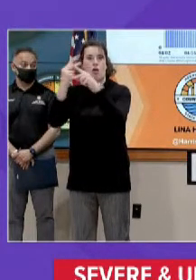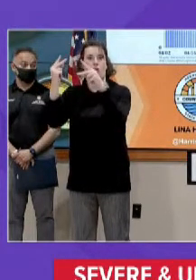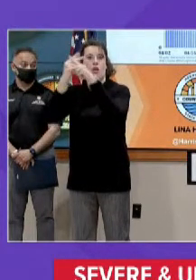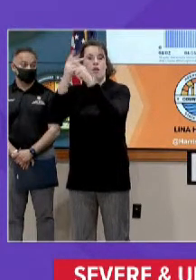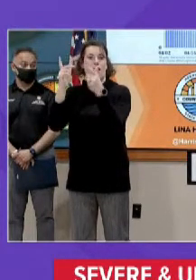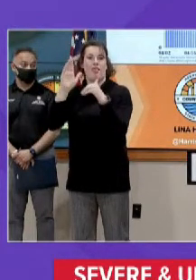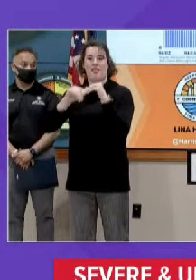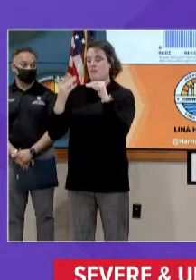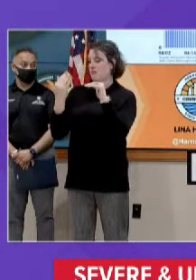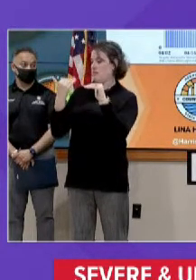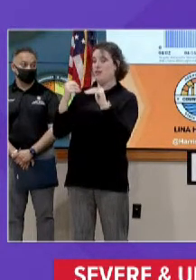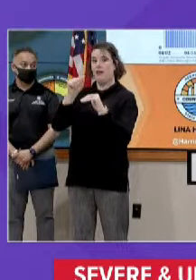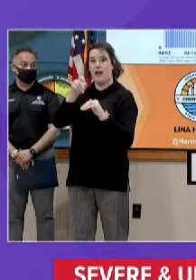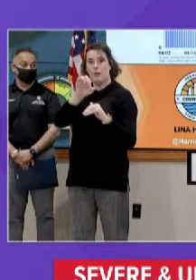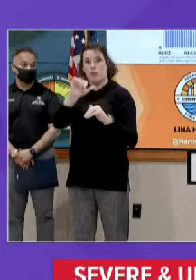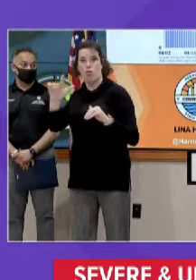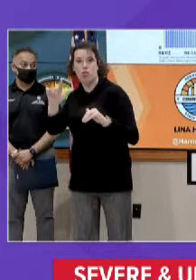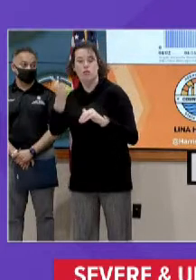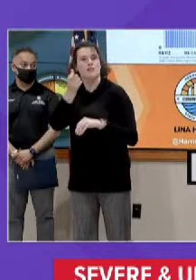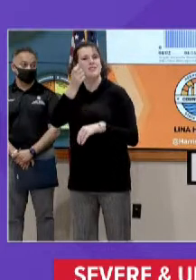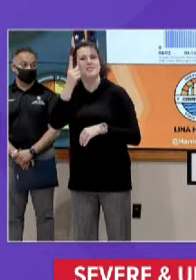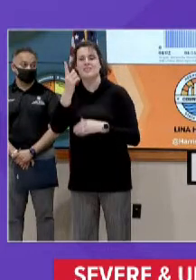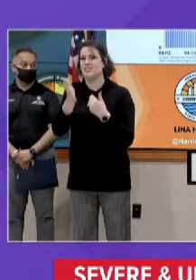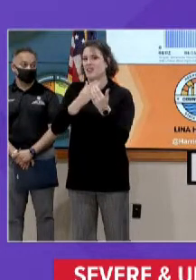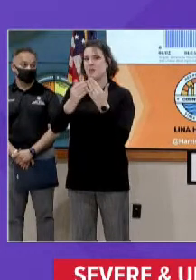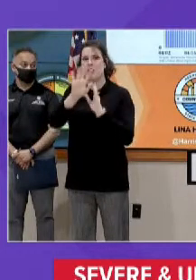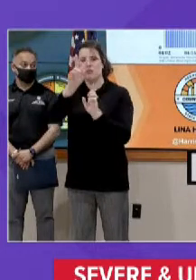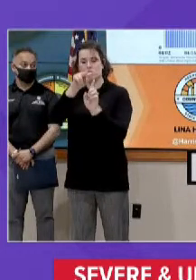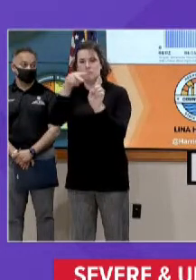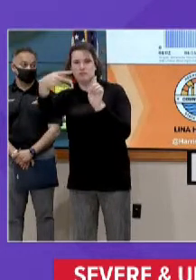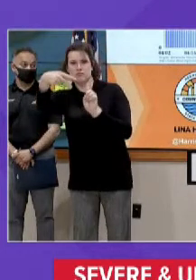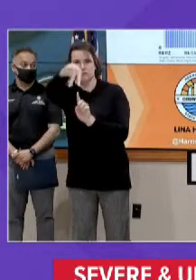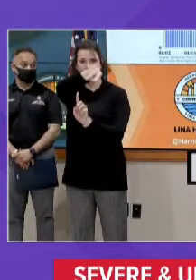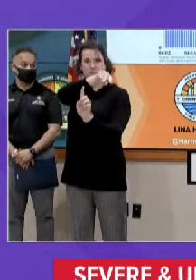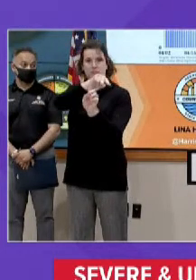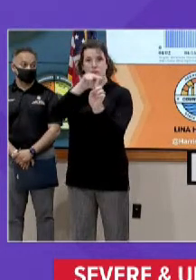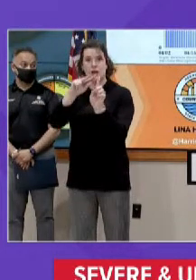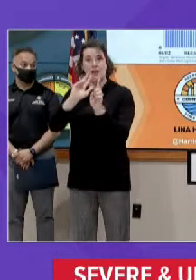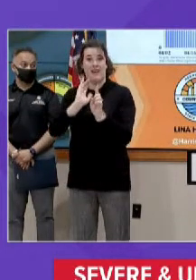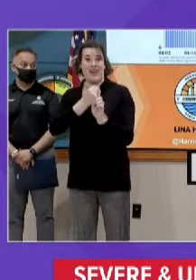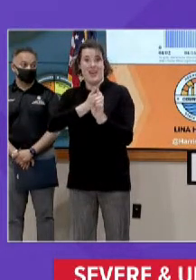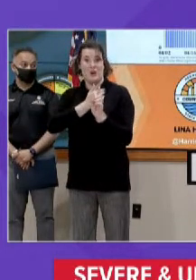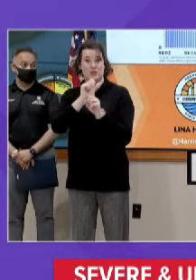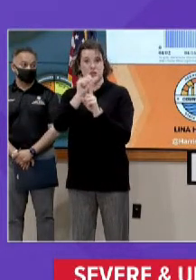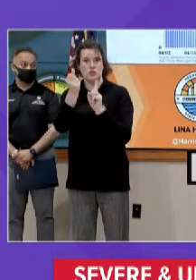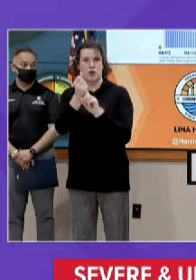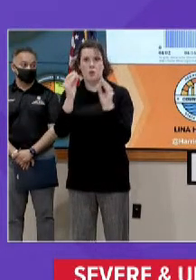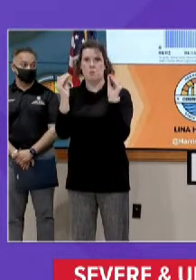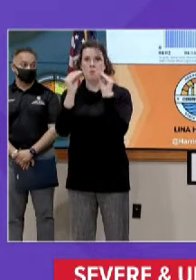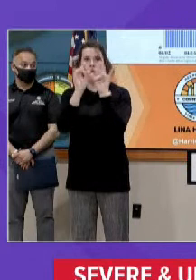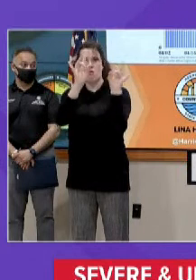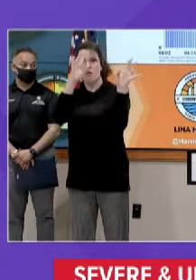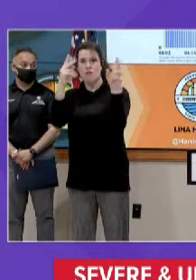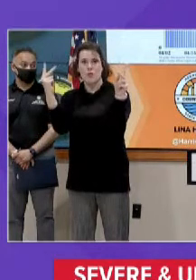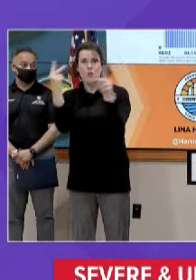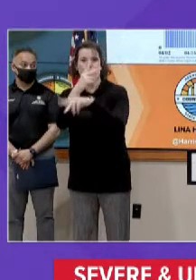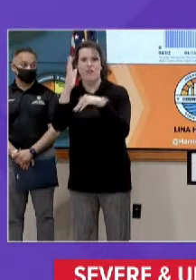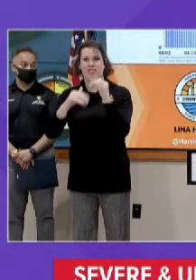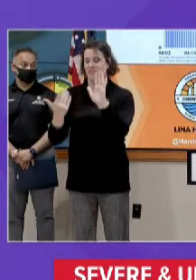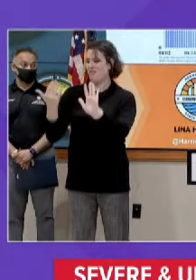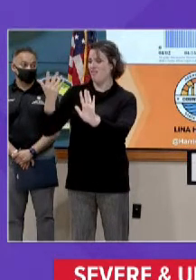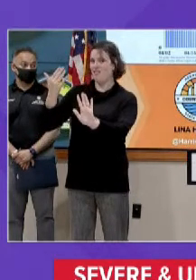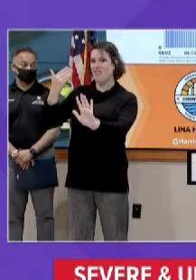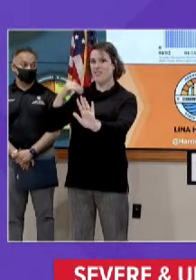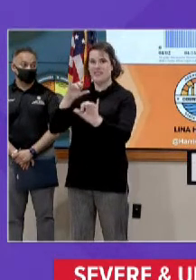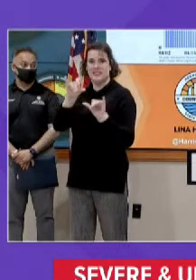April. Whichever angle you look at it from, our situation is far worse today than when we issued the first stay-home